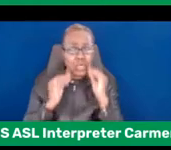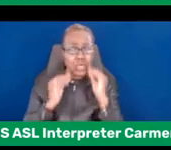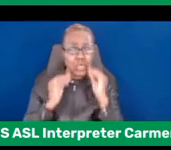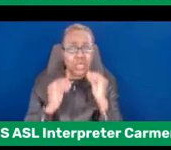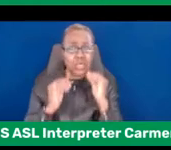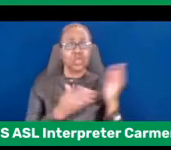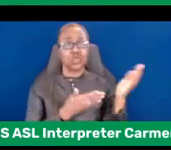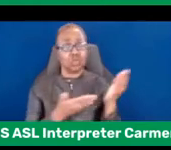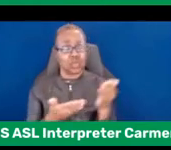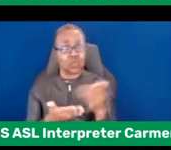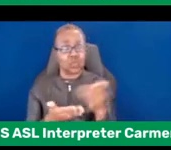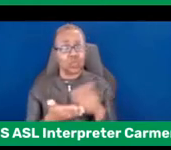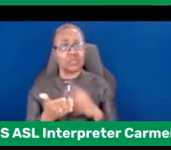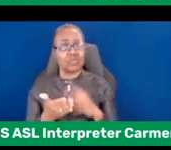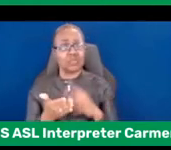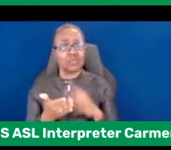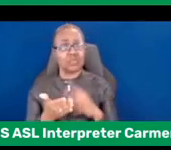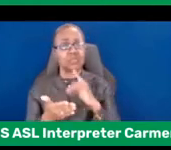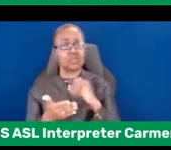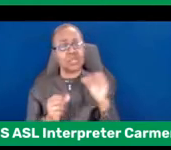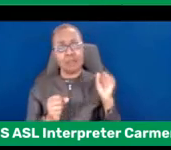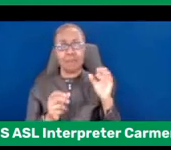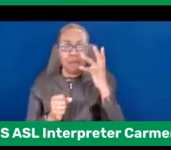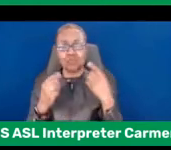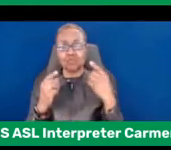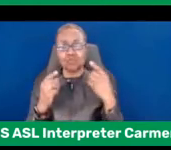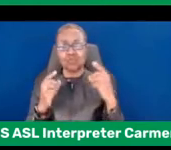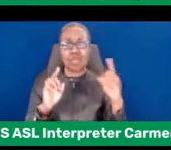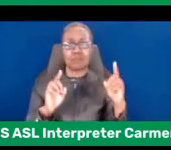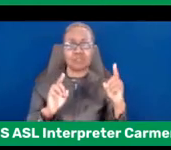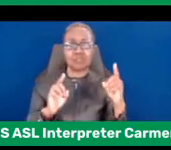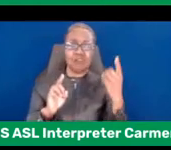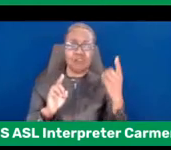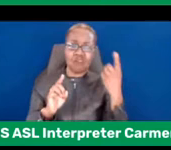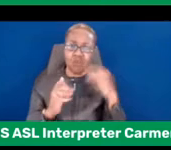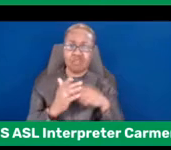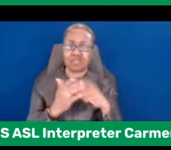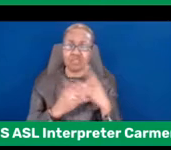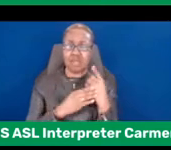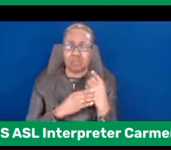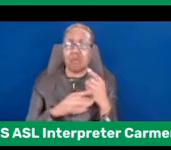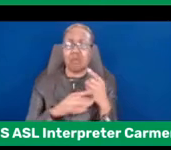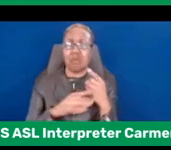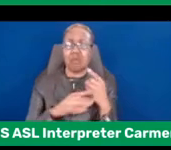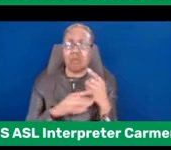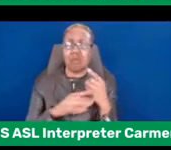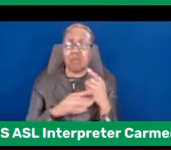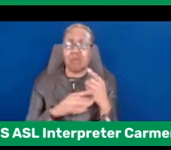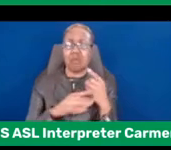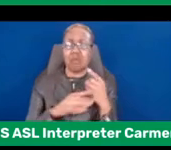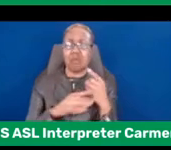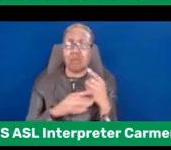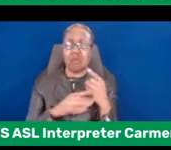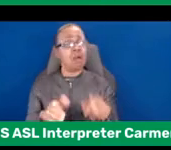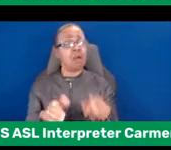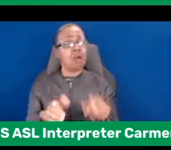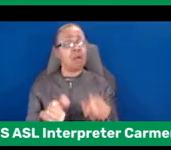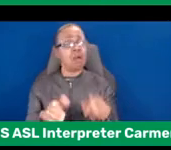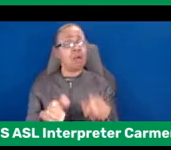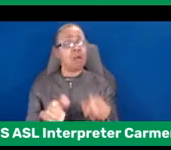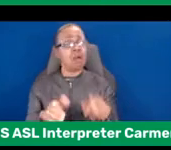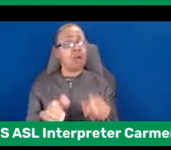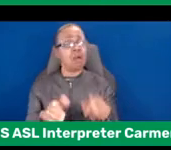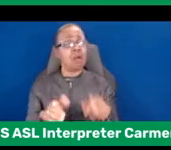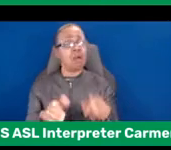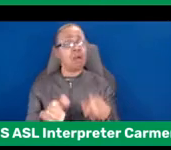really amazing, beautiful triumphs of our year, but I think to also talk candidly in the context of collective care